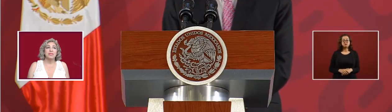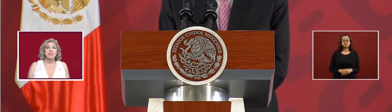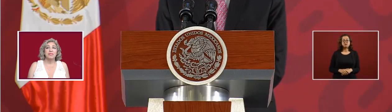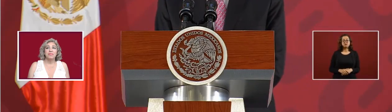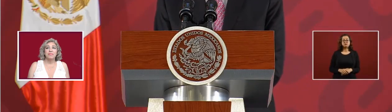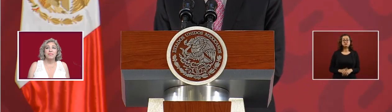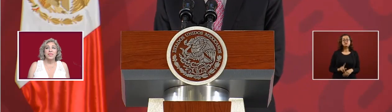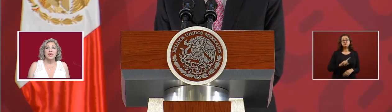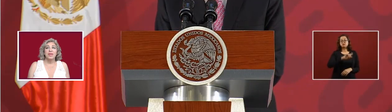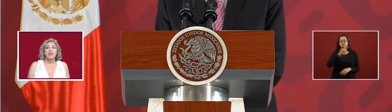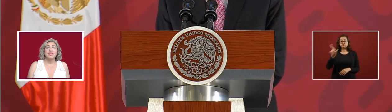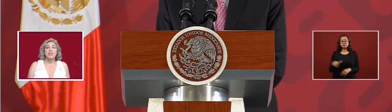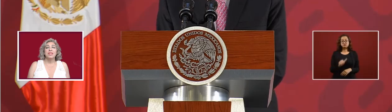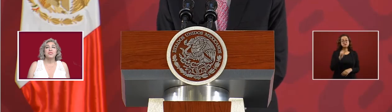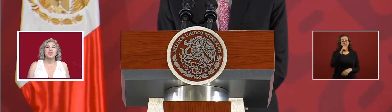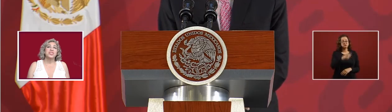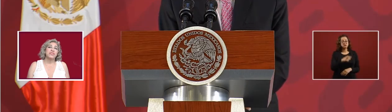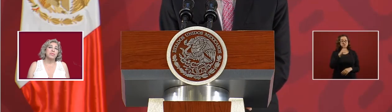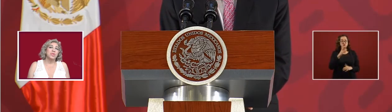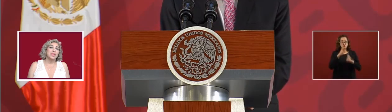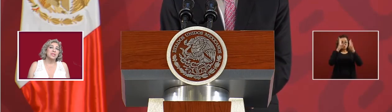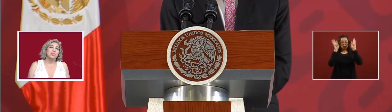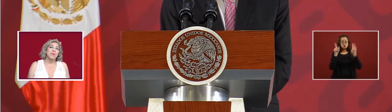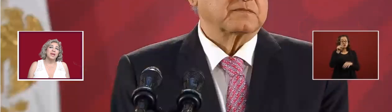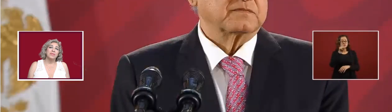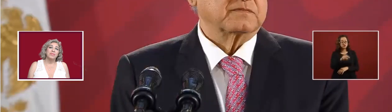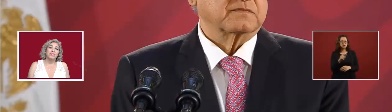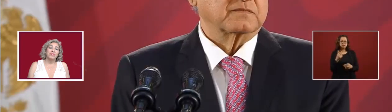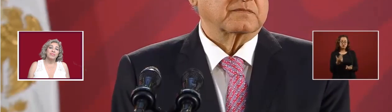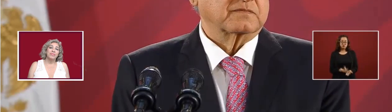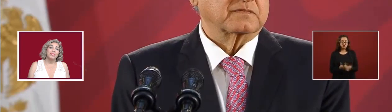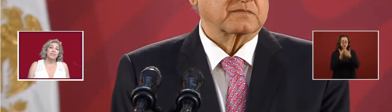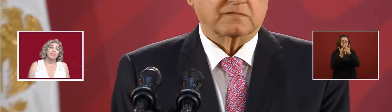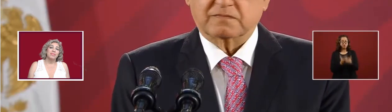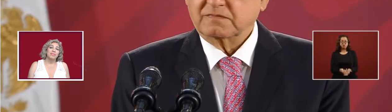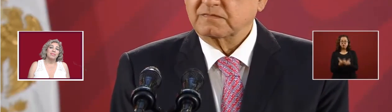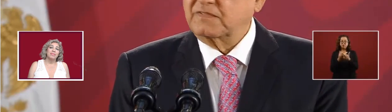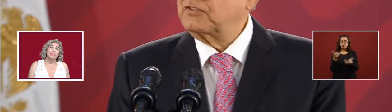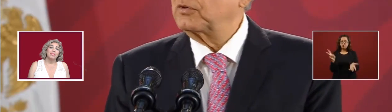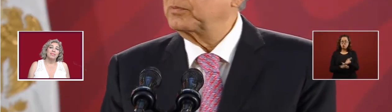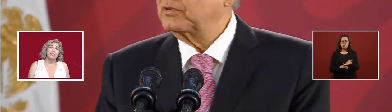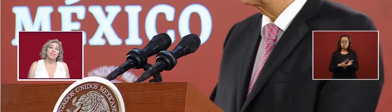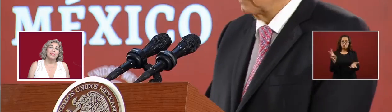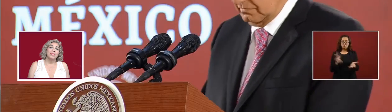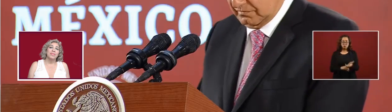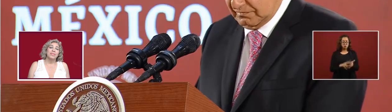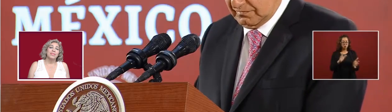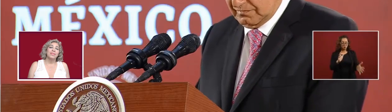out the treasure from Montezuma it